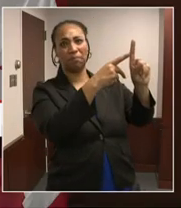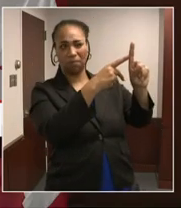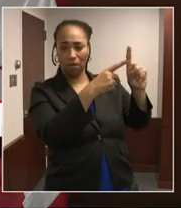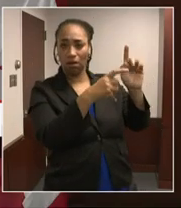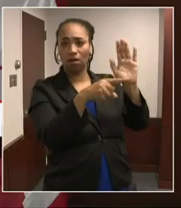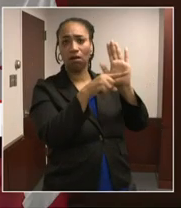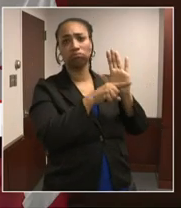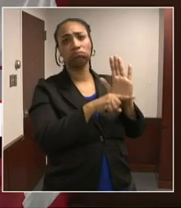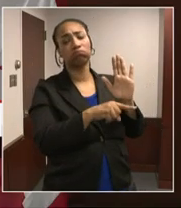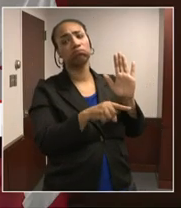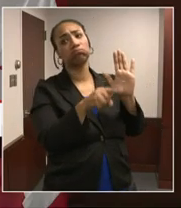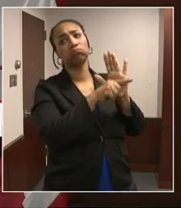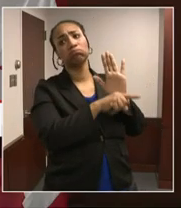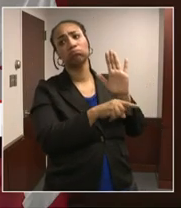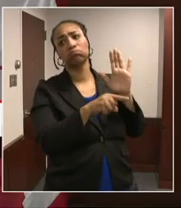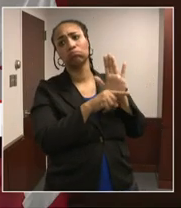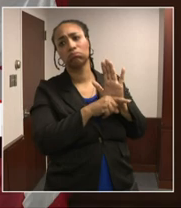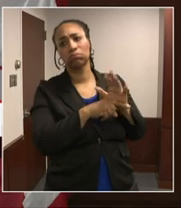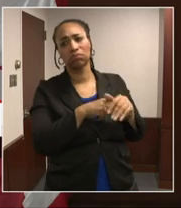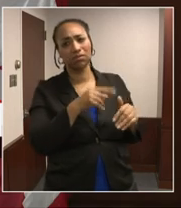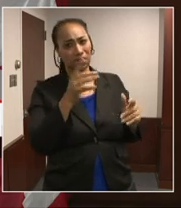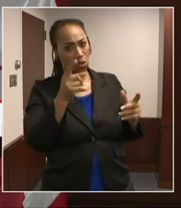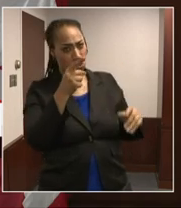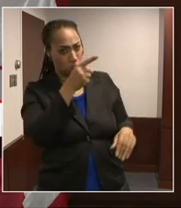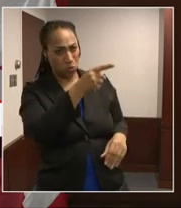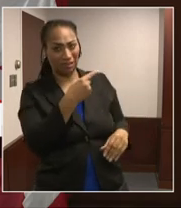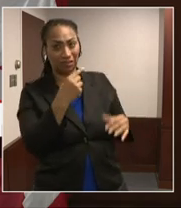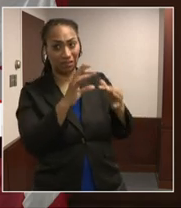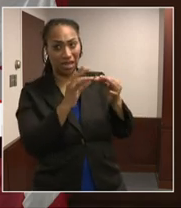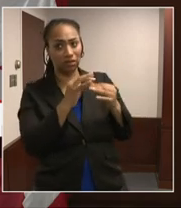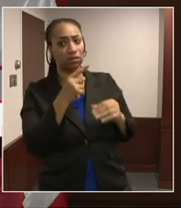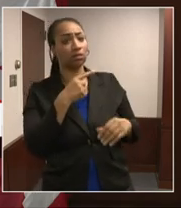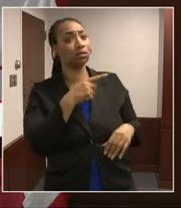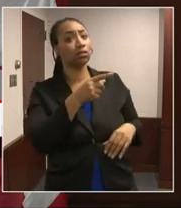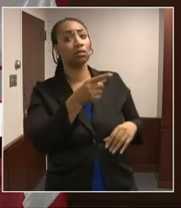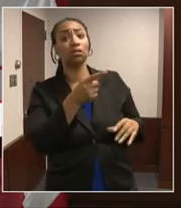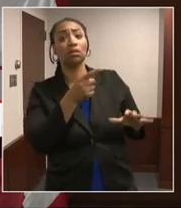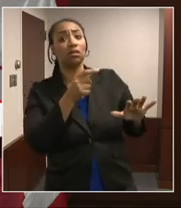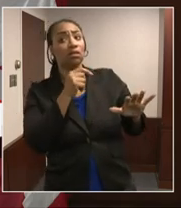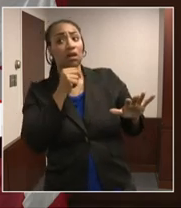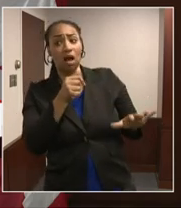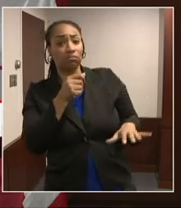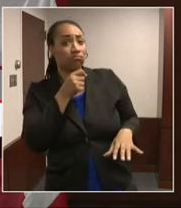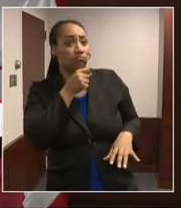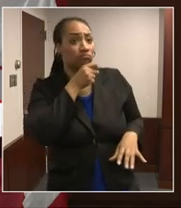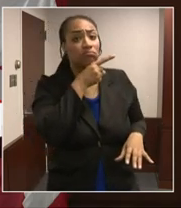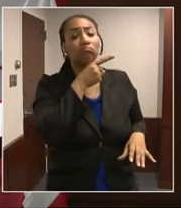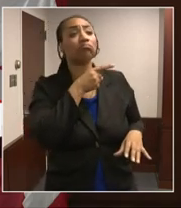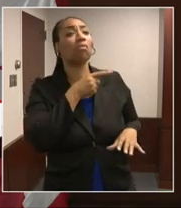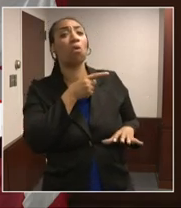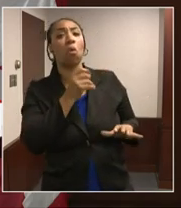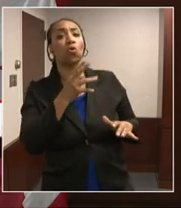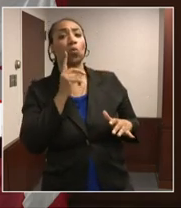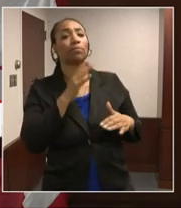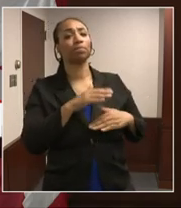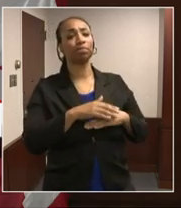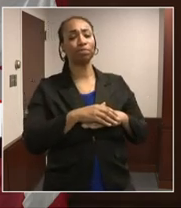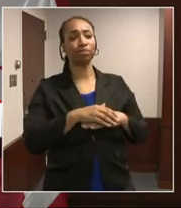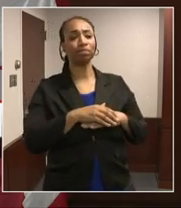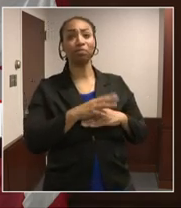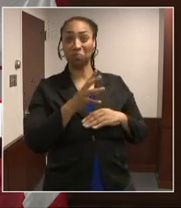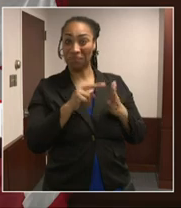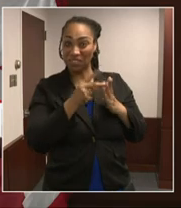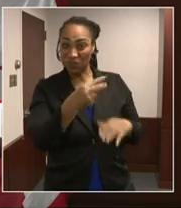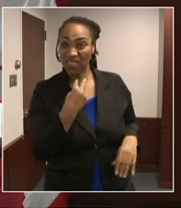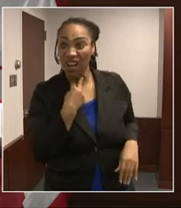have a knee-jerk reaction. But do you feel that your hands are tied because you're not a governor? This isn't a state. The city is so dependent upon